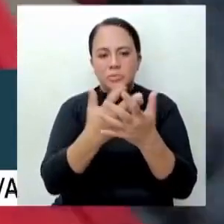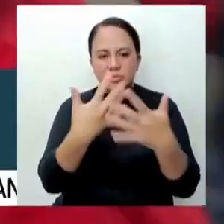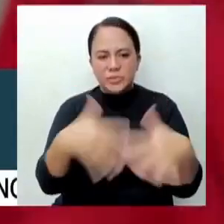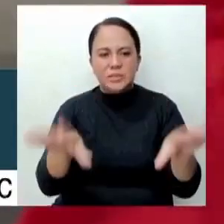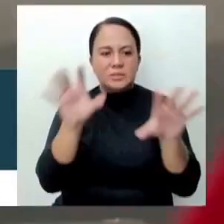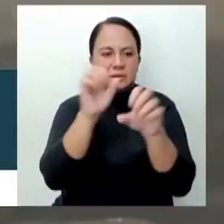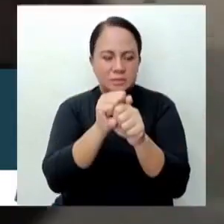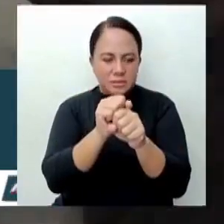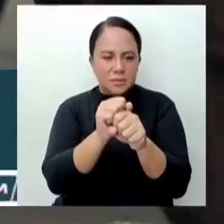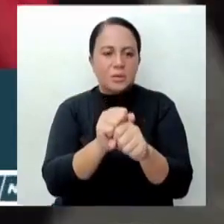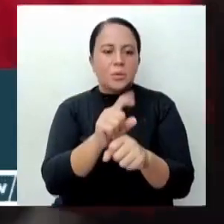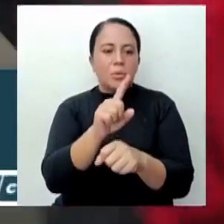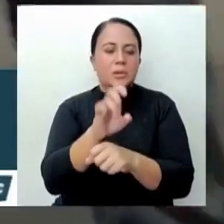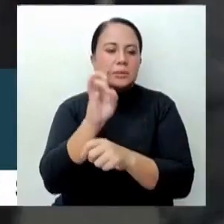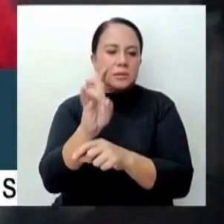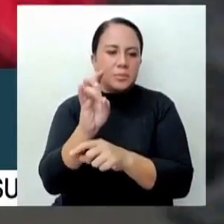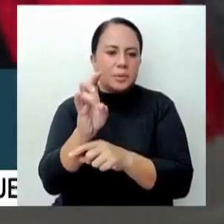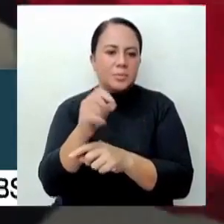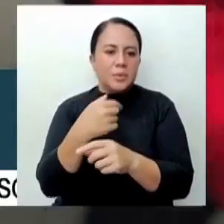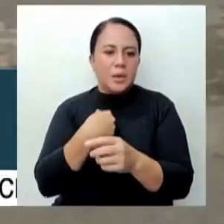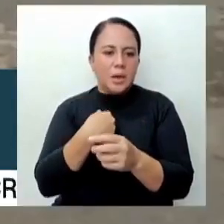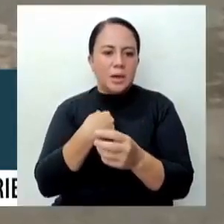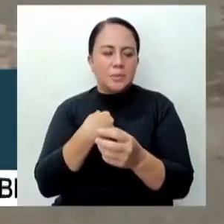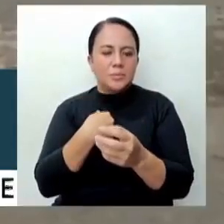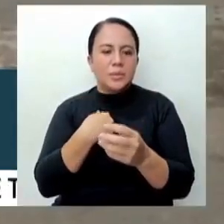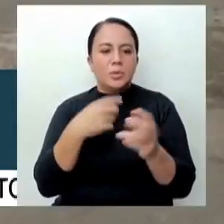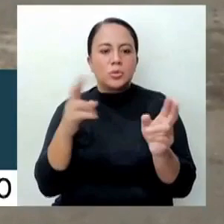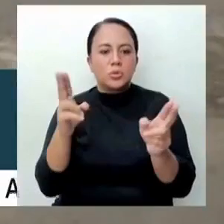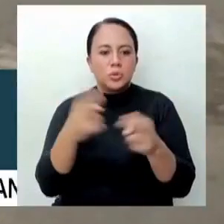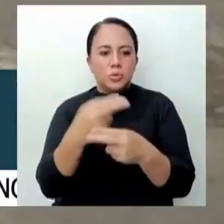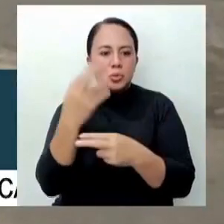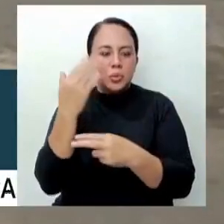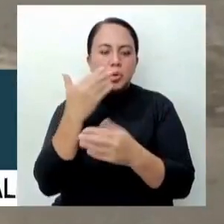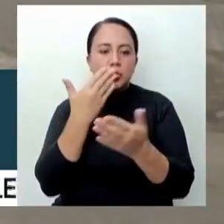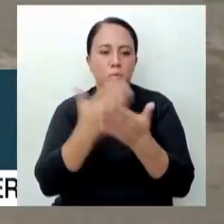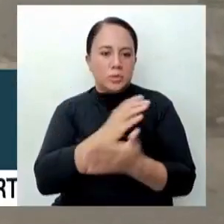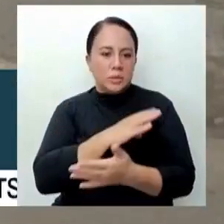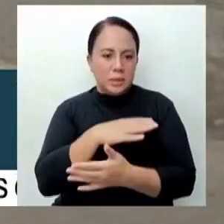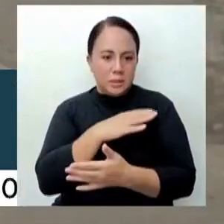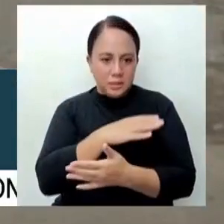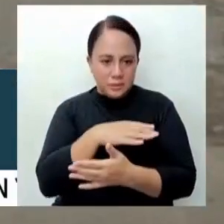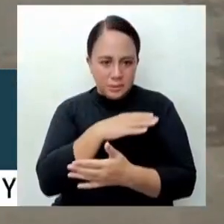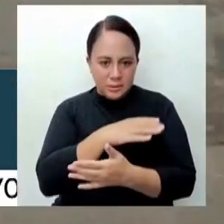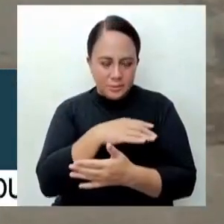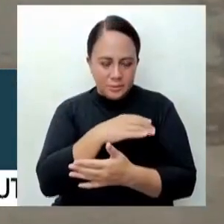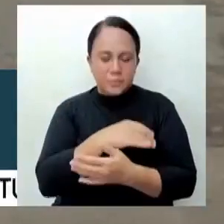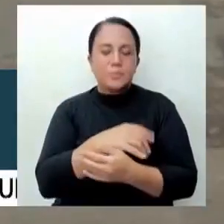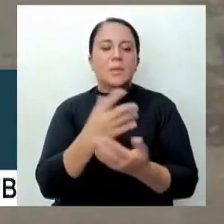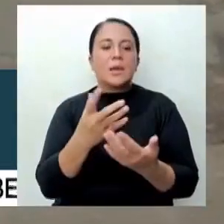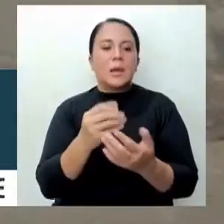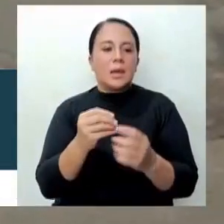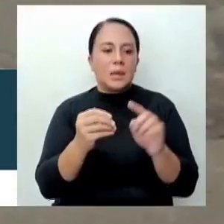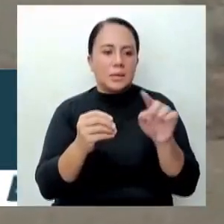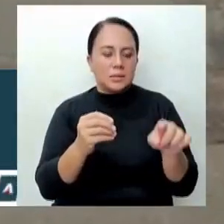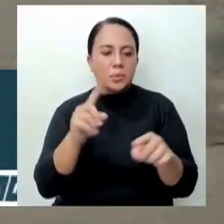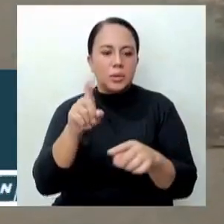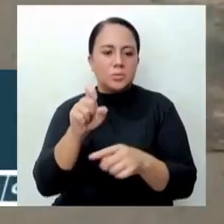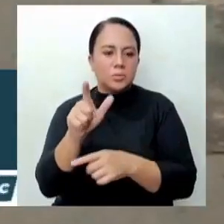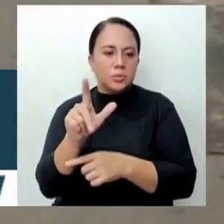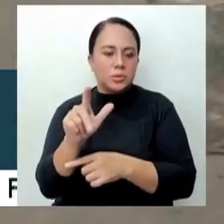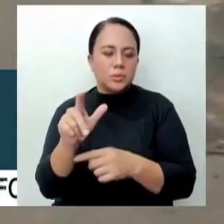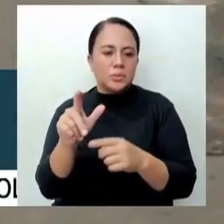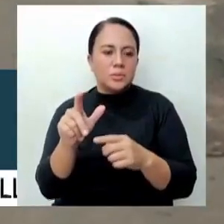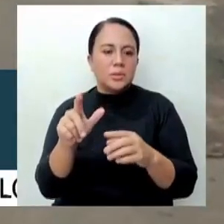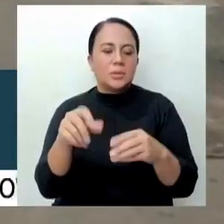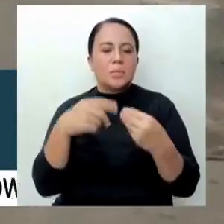the PDLs had their sentences cut short because of the Good Conduct Time Allowance or GCTA, while 121 were given